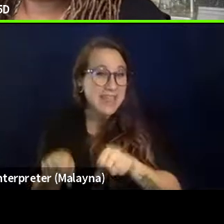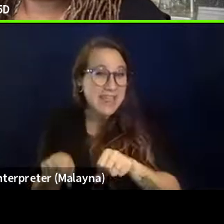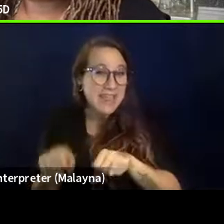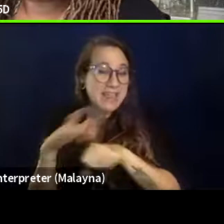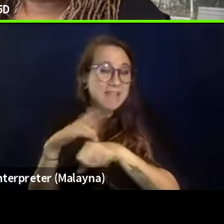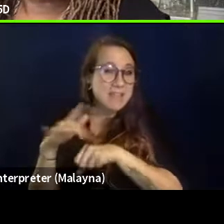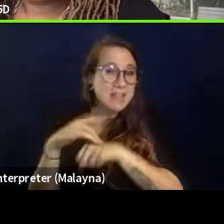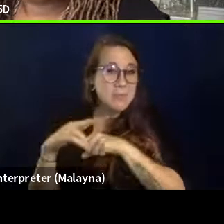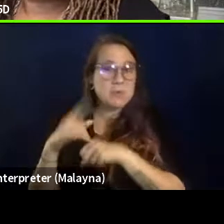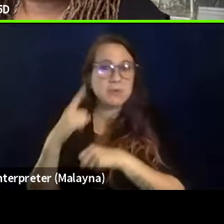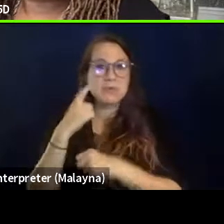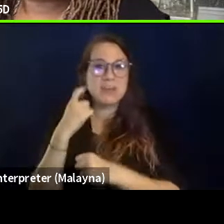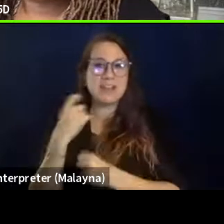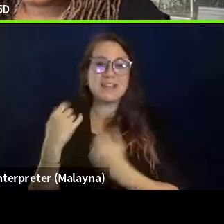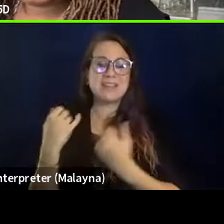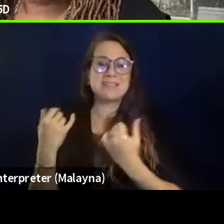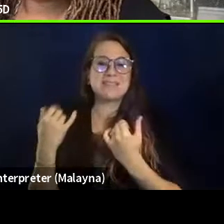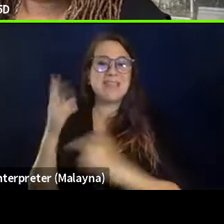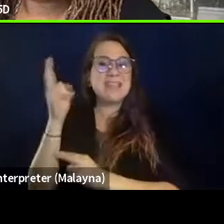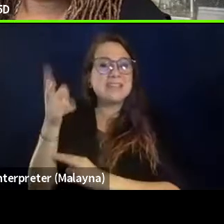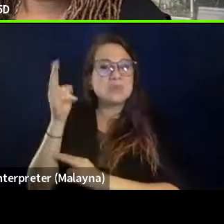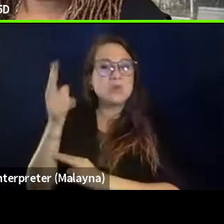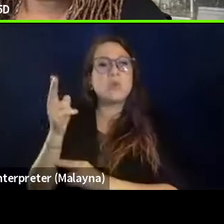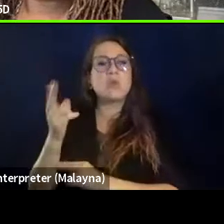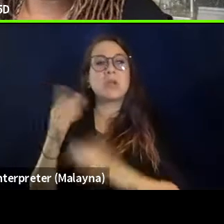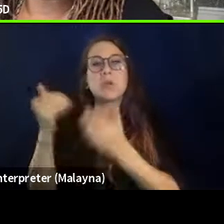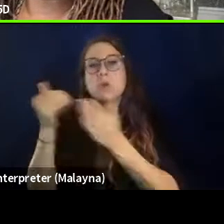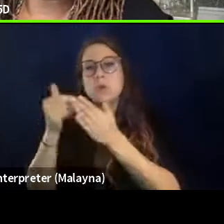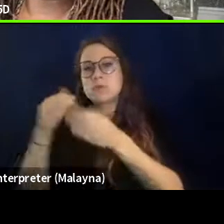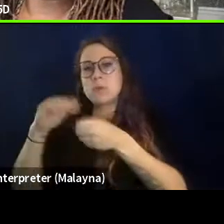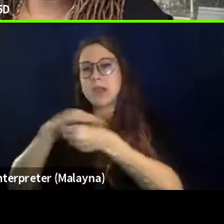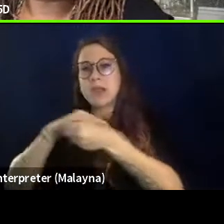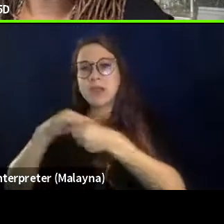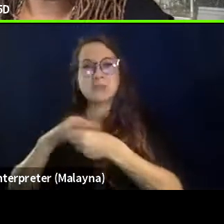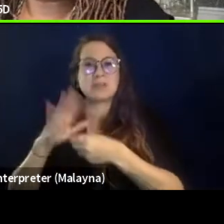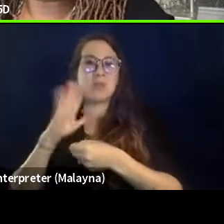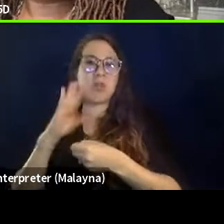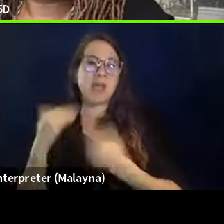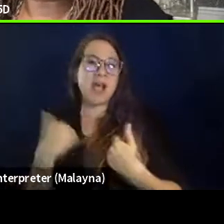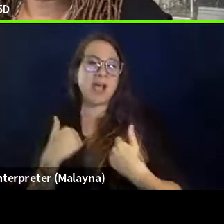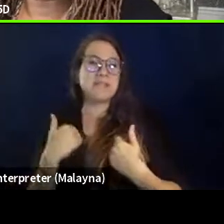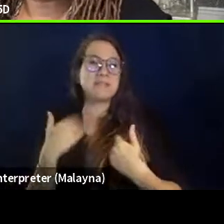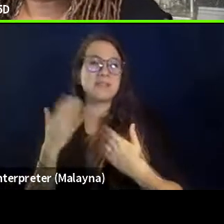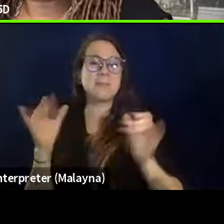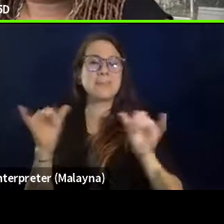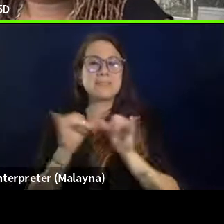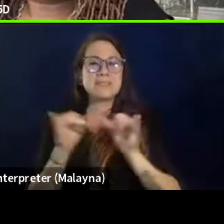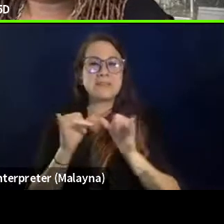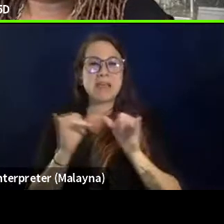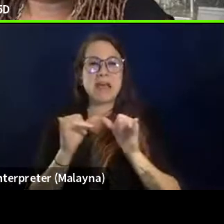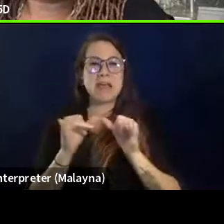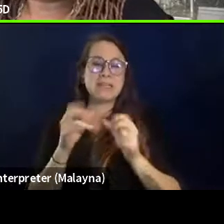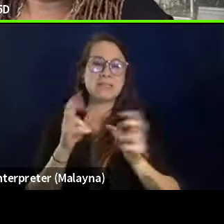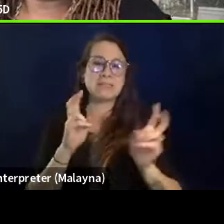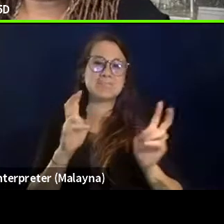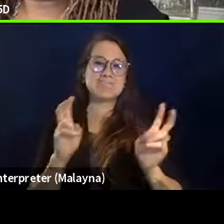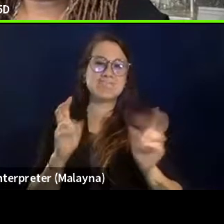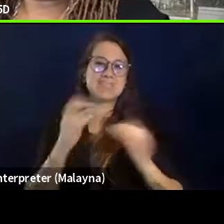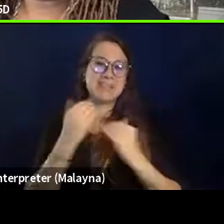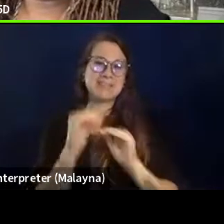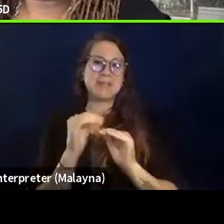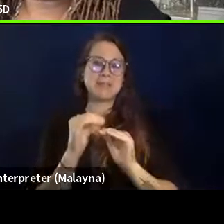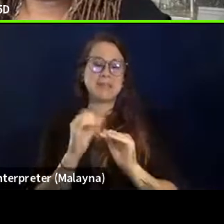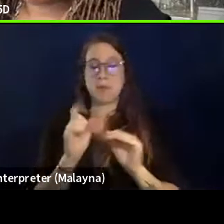And I think some of the nearby areas would have, some size constraints. But we can